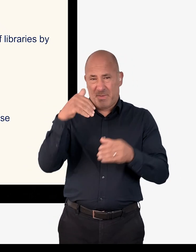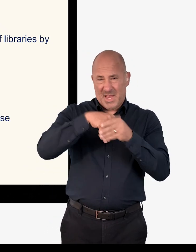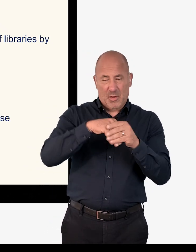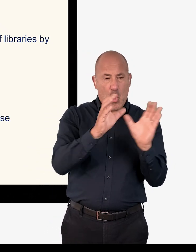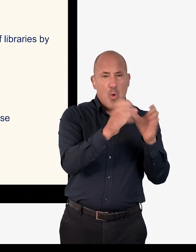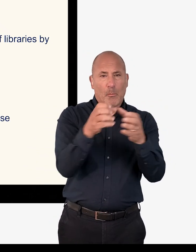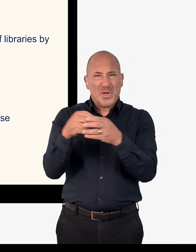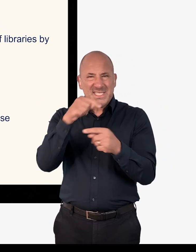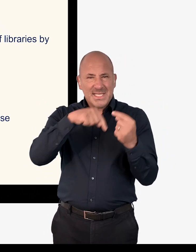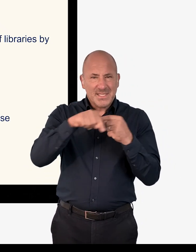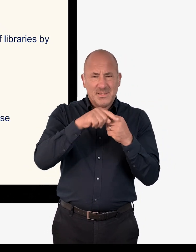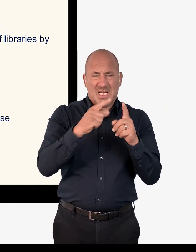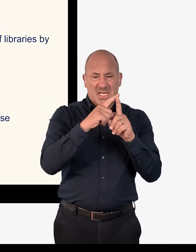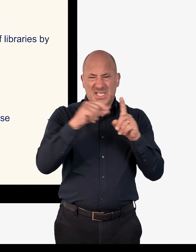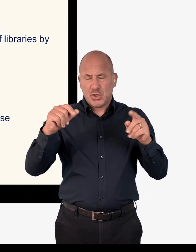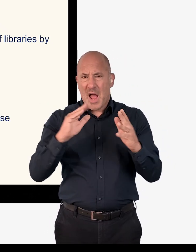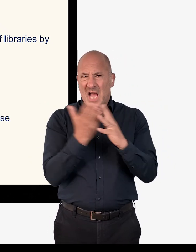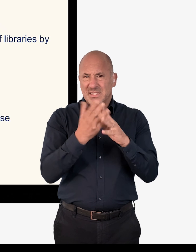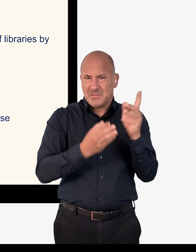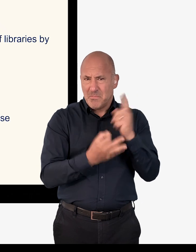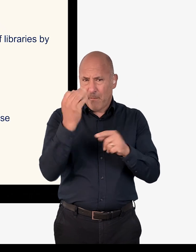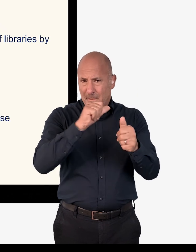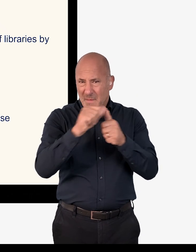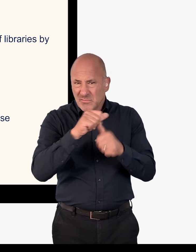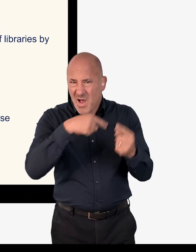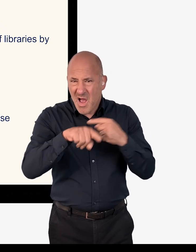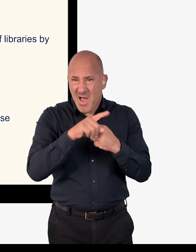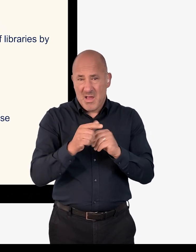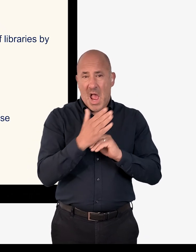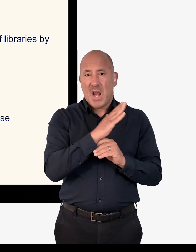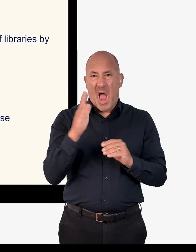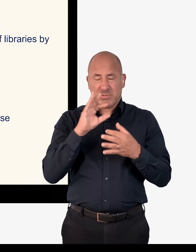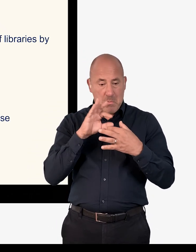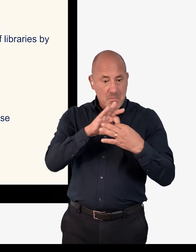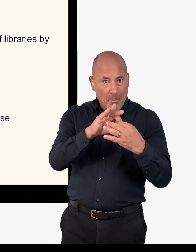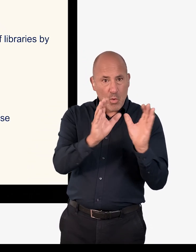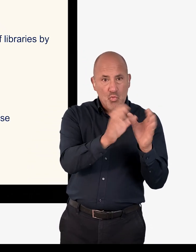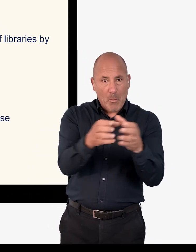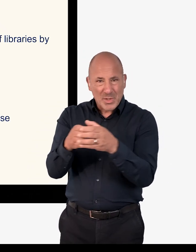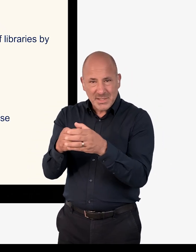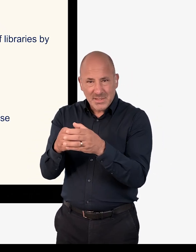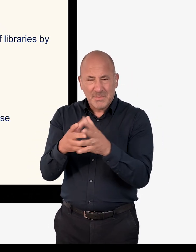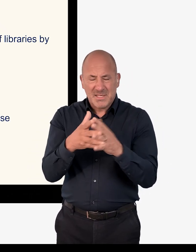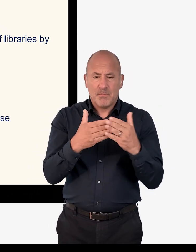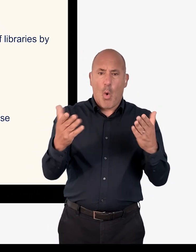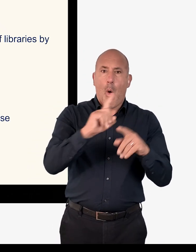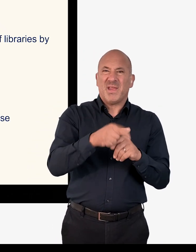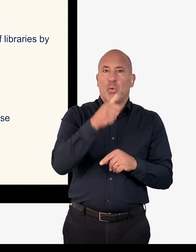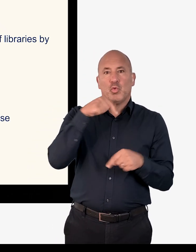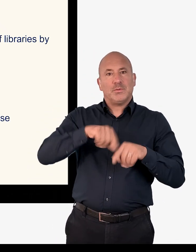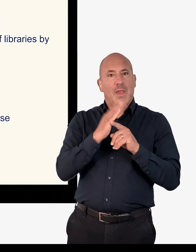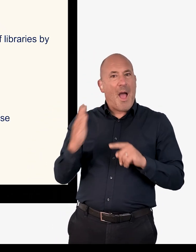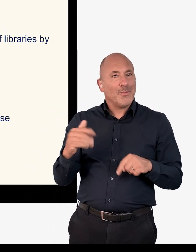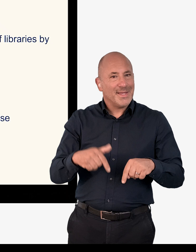increase and improve digital access within communities, and connect libraries to their communities and increase library